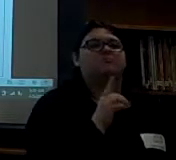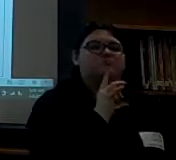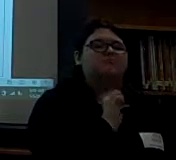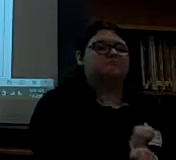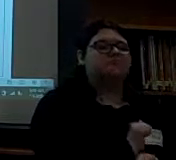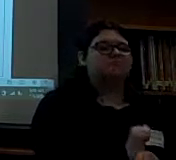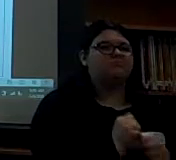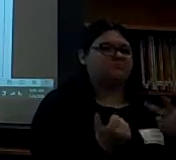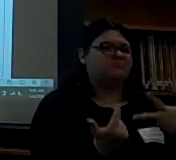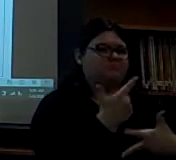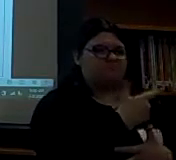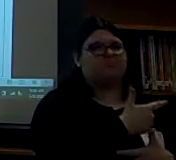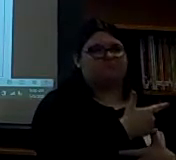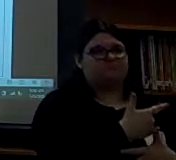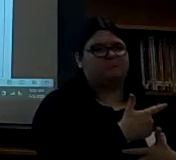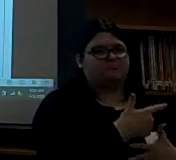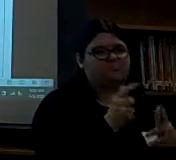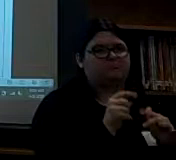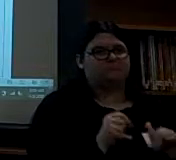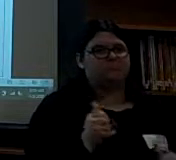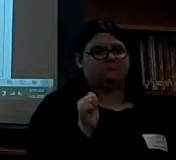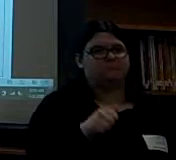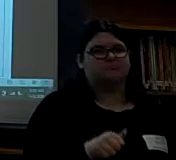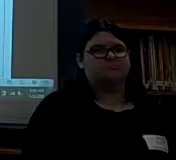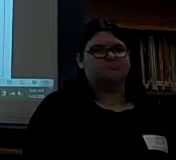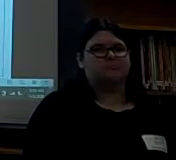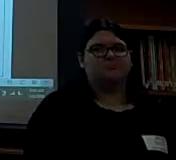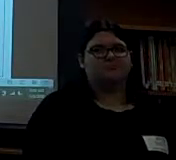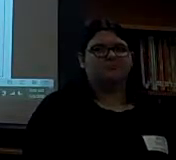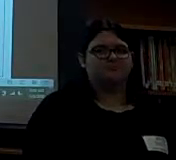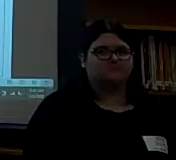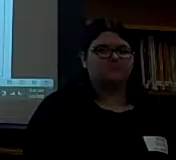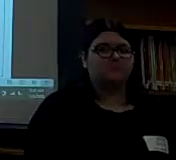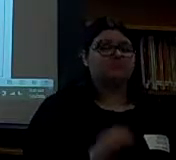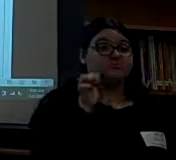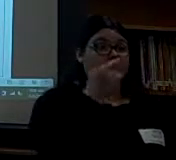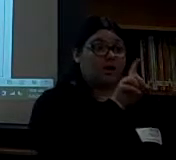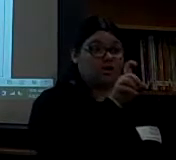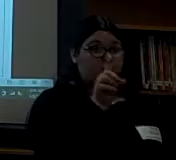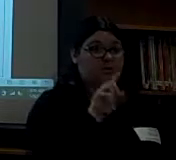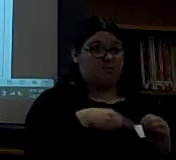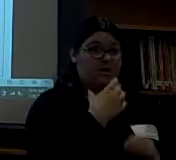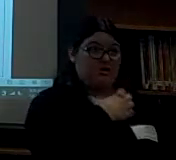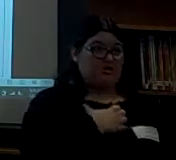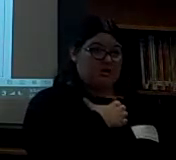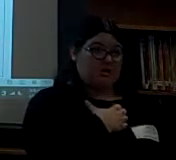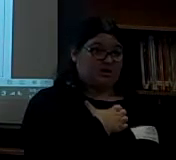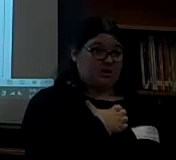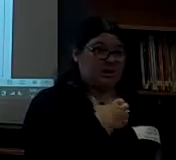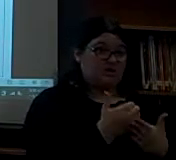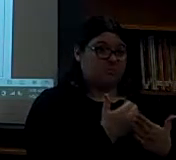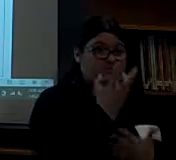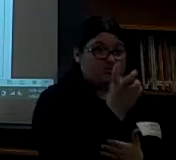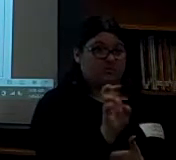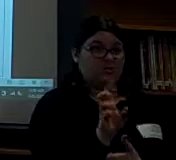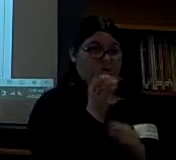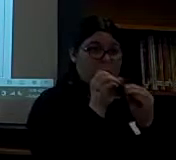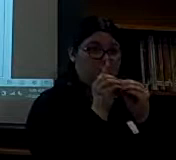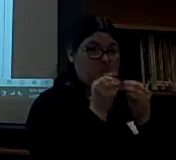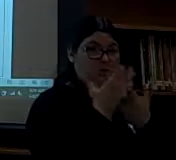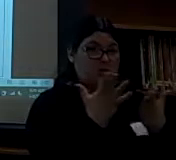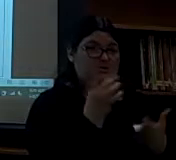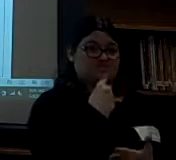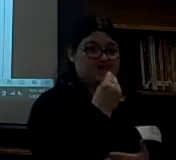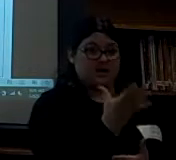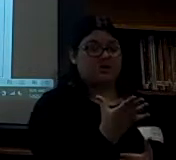absolutely, all three things often do happen in coordination. Yep. other questions about yuck before we transition. There's one more thing I need to tell you before we